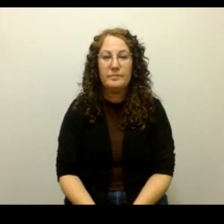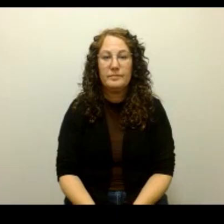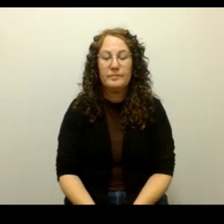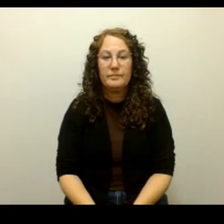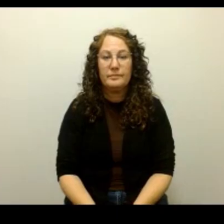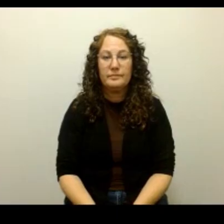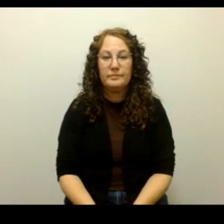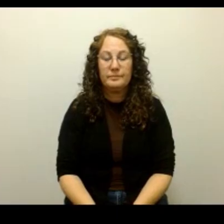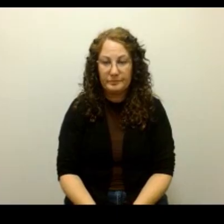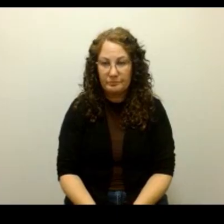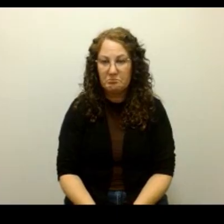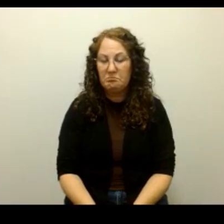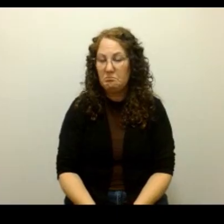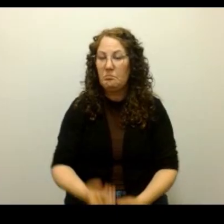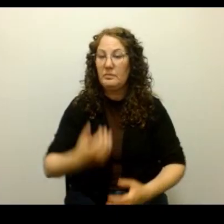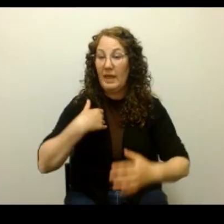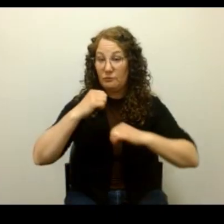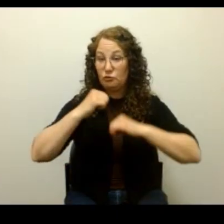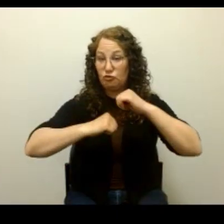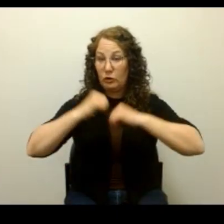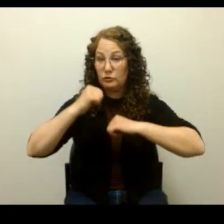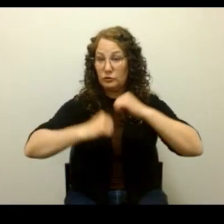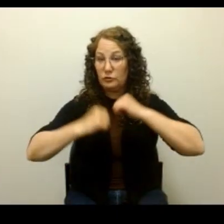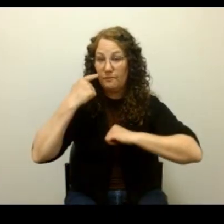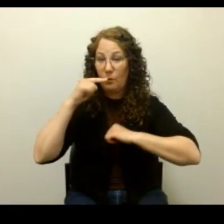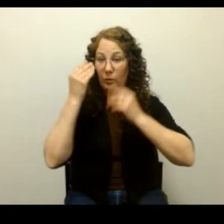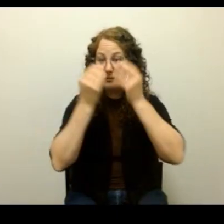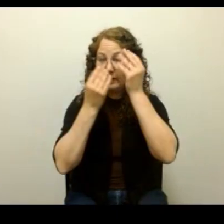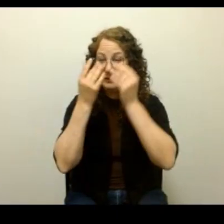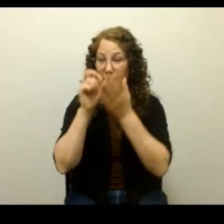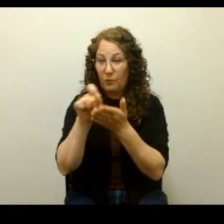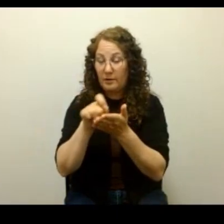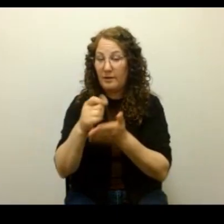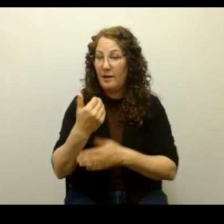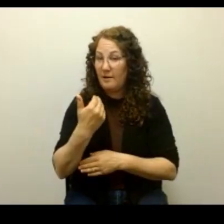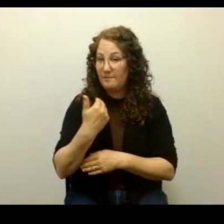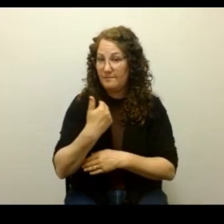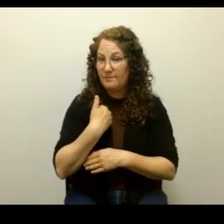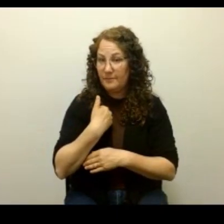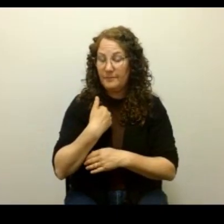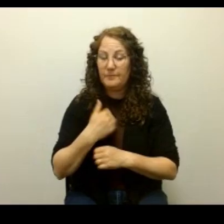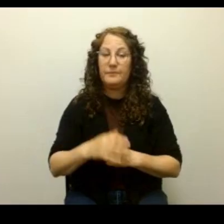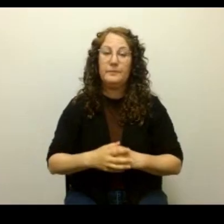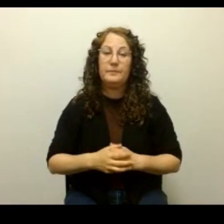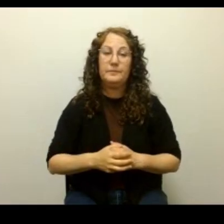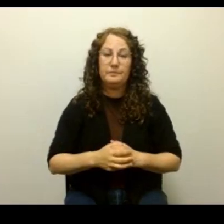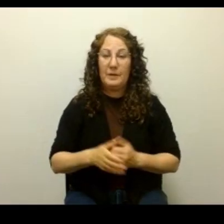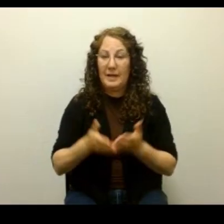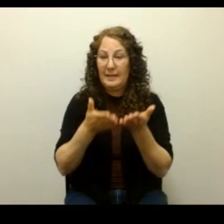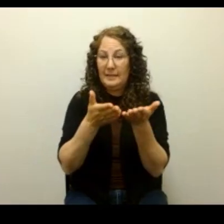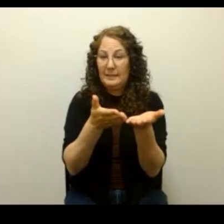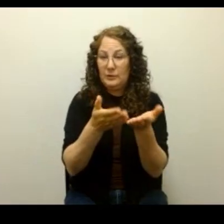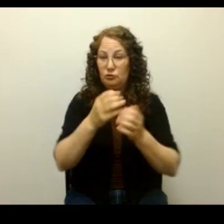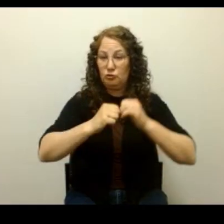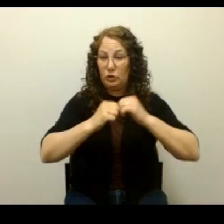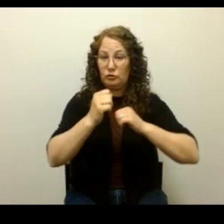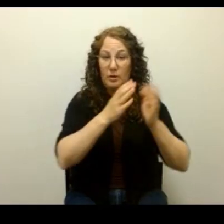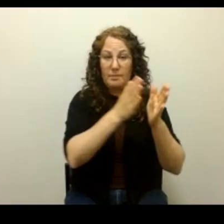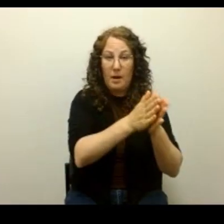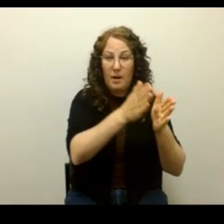There is a structure for reflective writing, and in every reflective writing, this structure has to